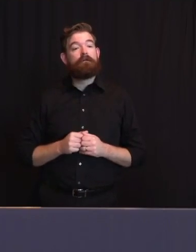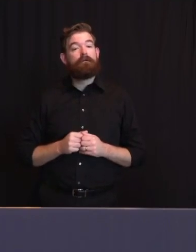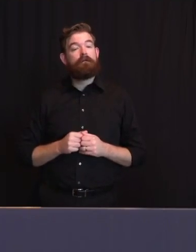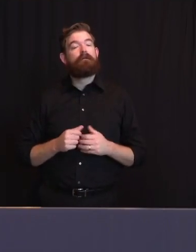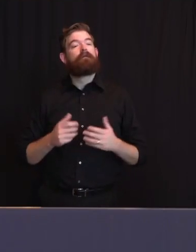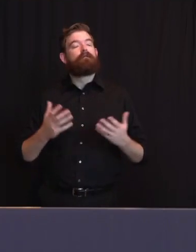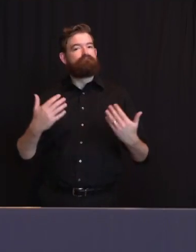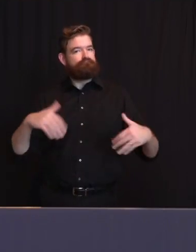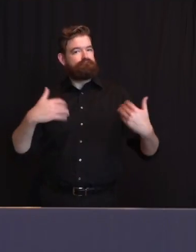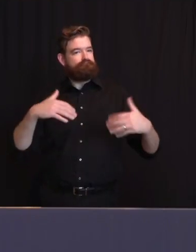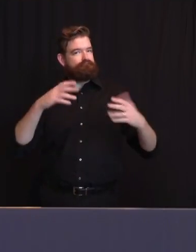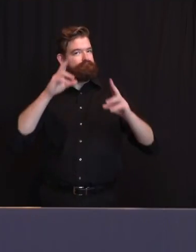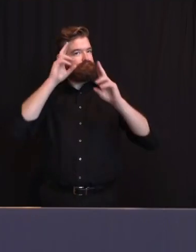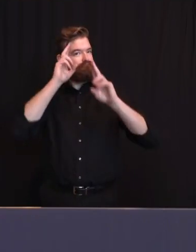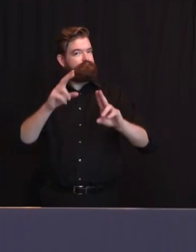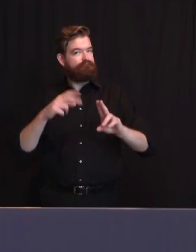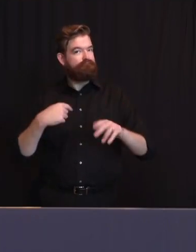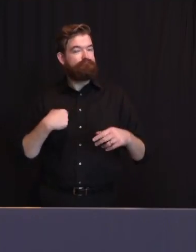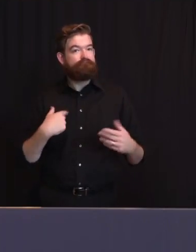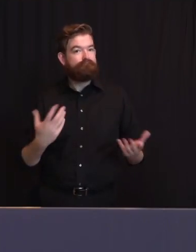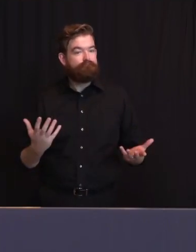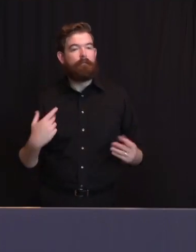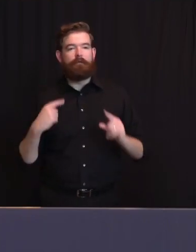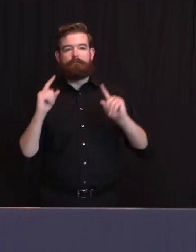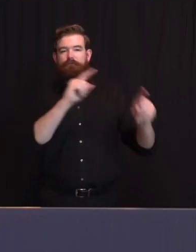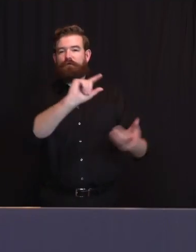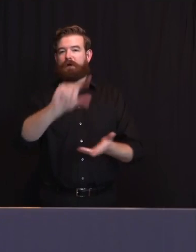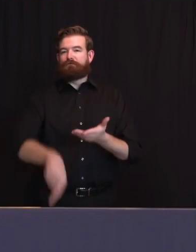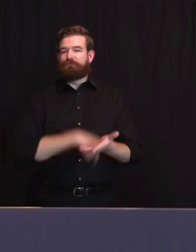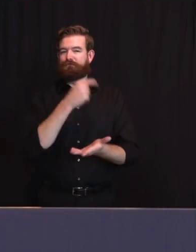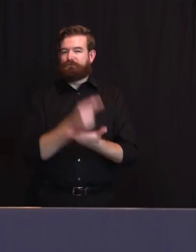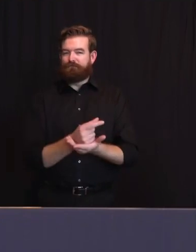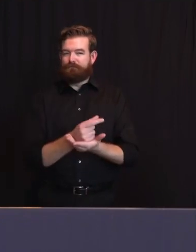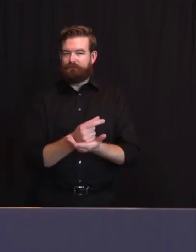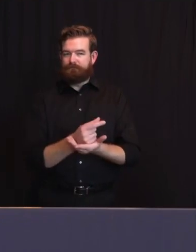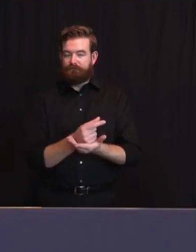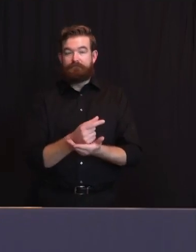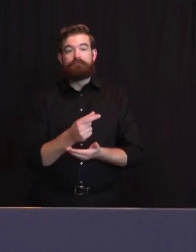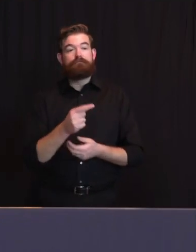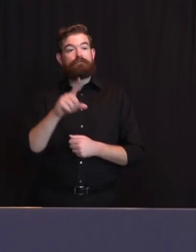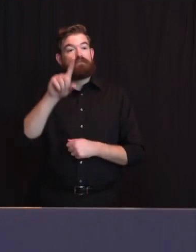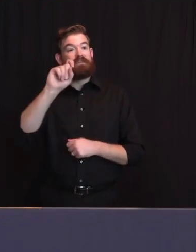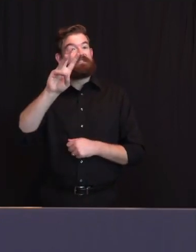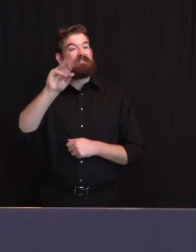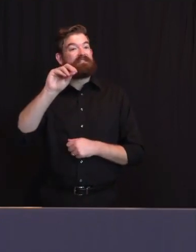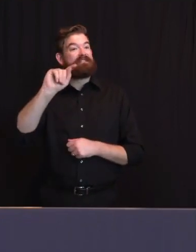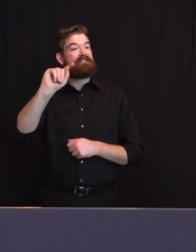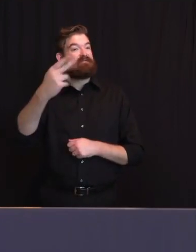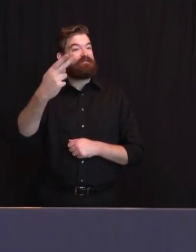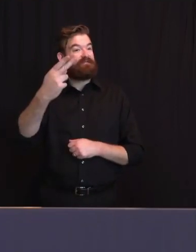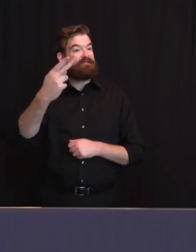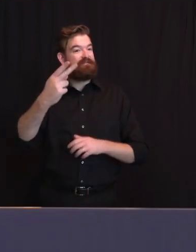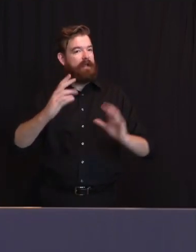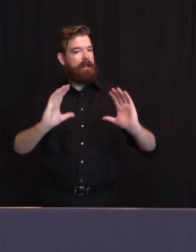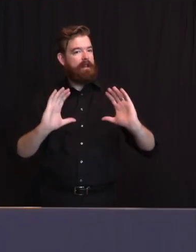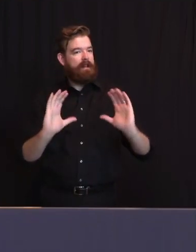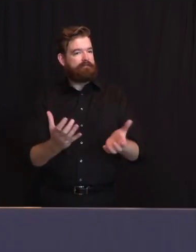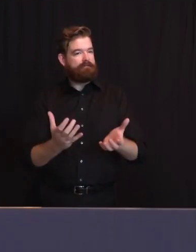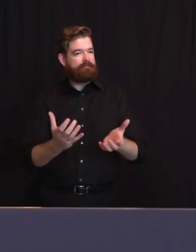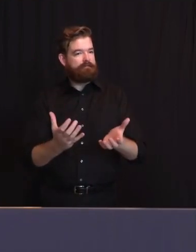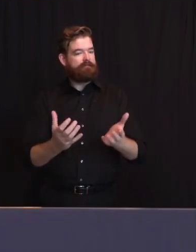graduation of the 160th class of New Jersey State Troopers today at, I guess it's called